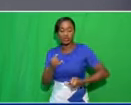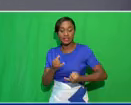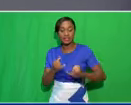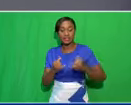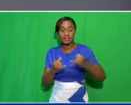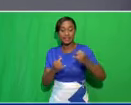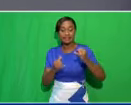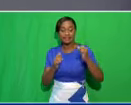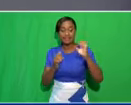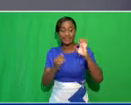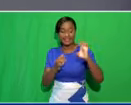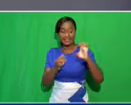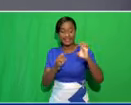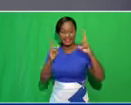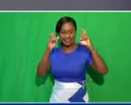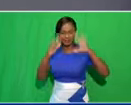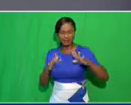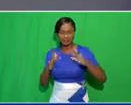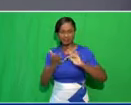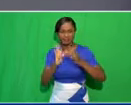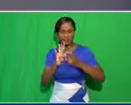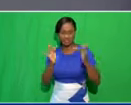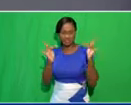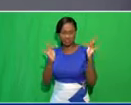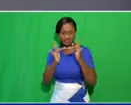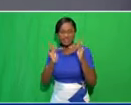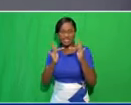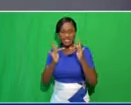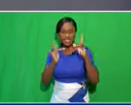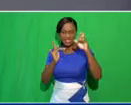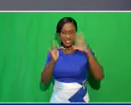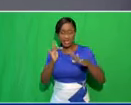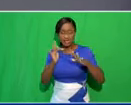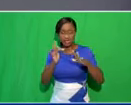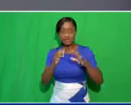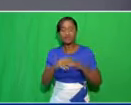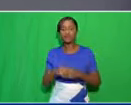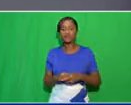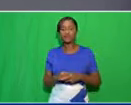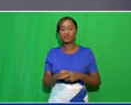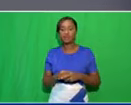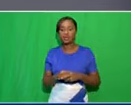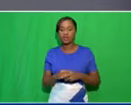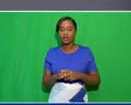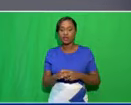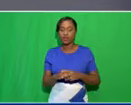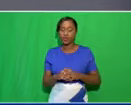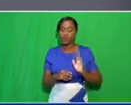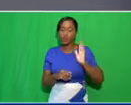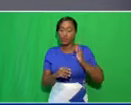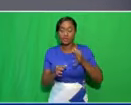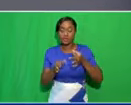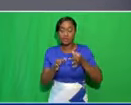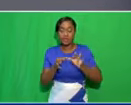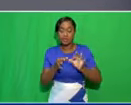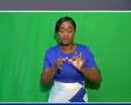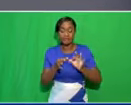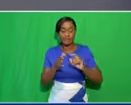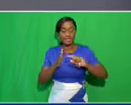e-testing. And of course, it is going to be difficult, just simply in the key that we will just simply proceed